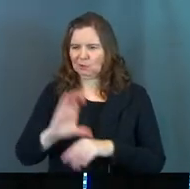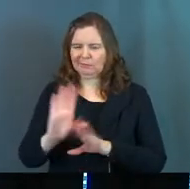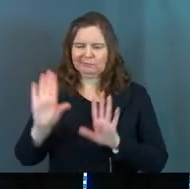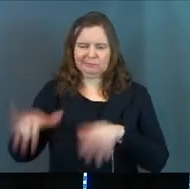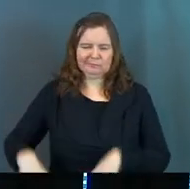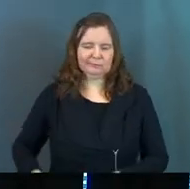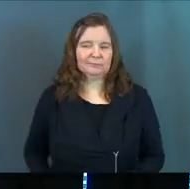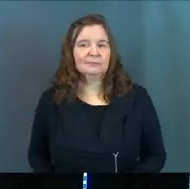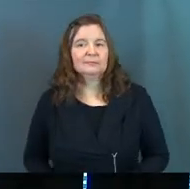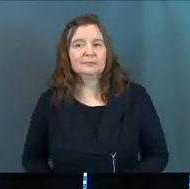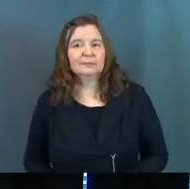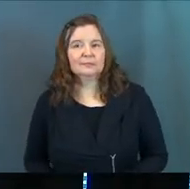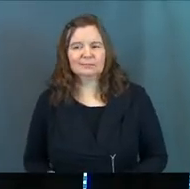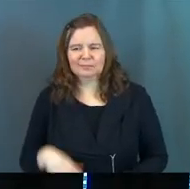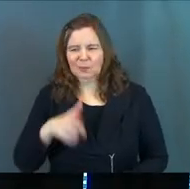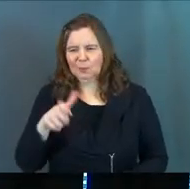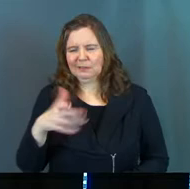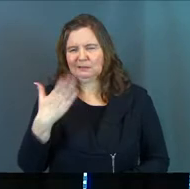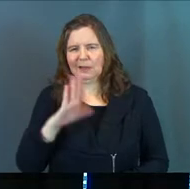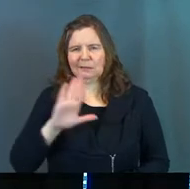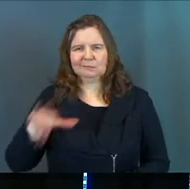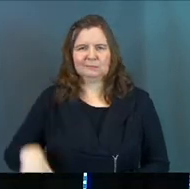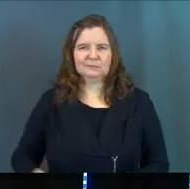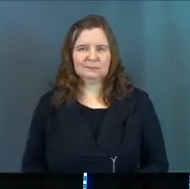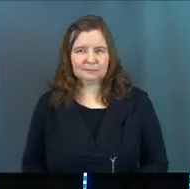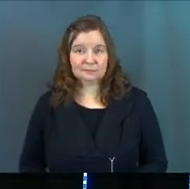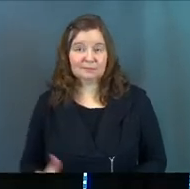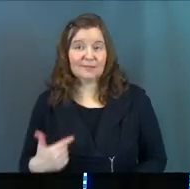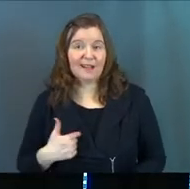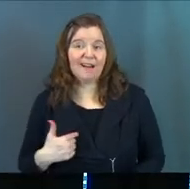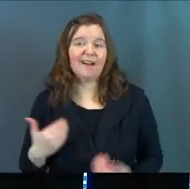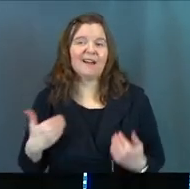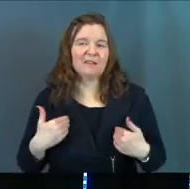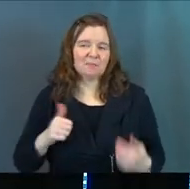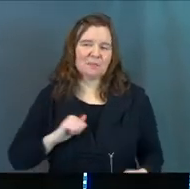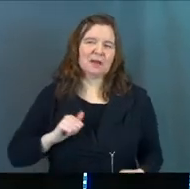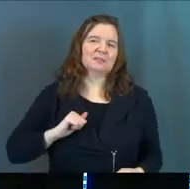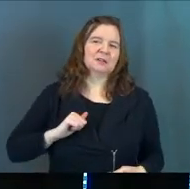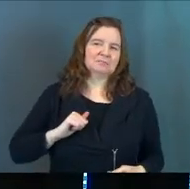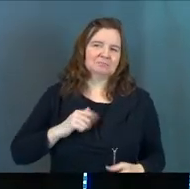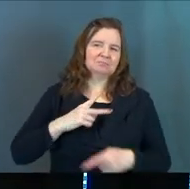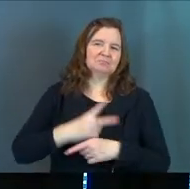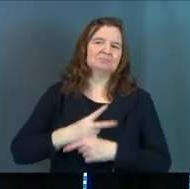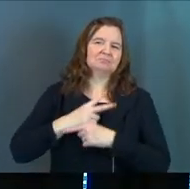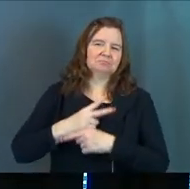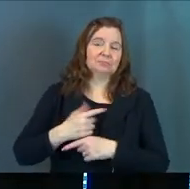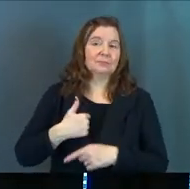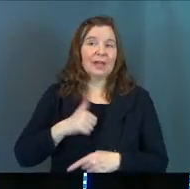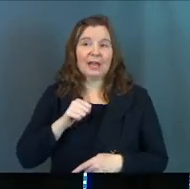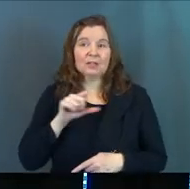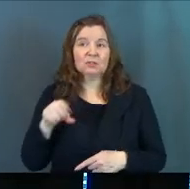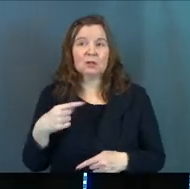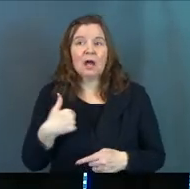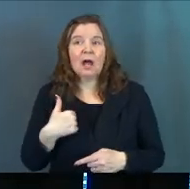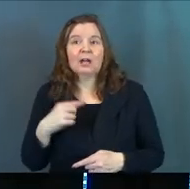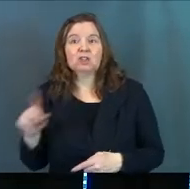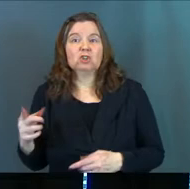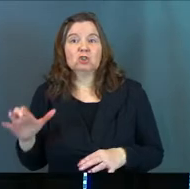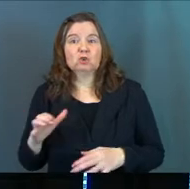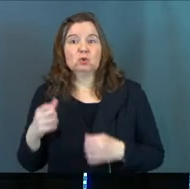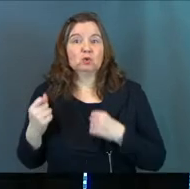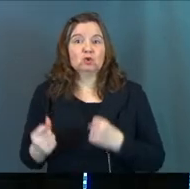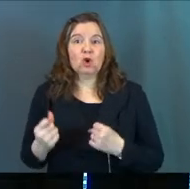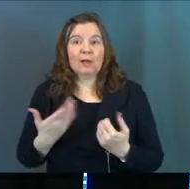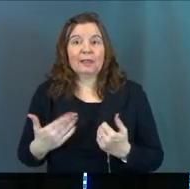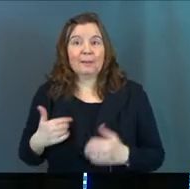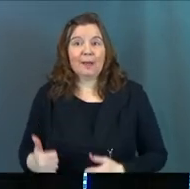church? Who needs God? I got me, right? Like I didn't just do